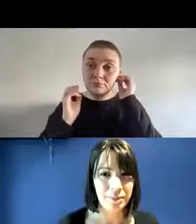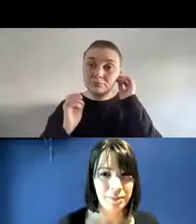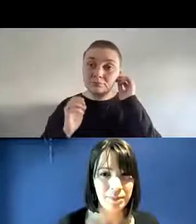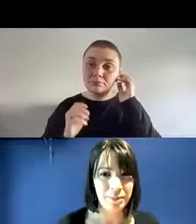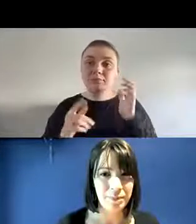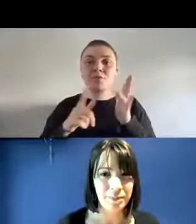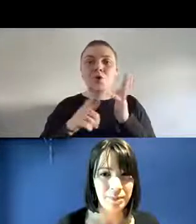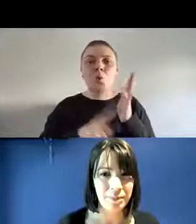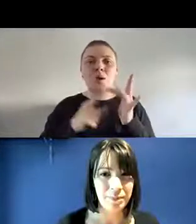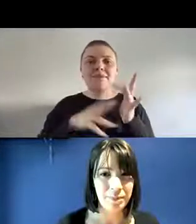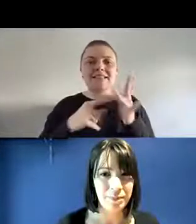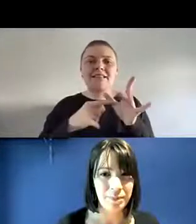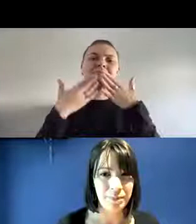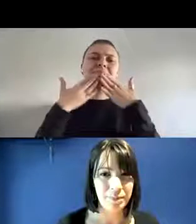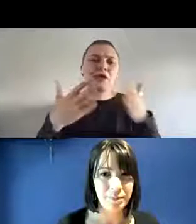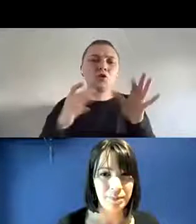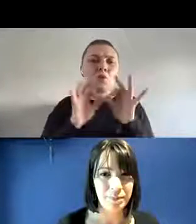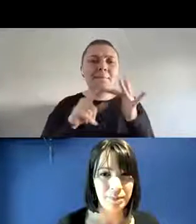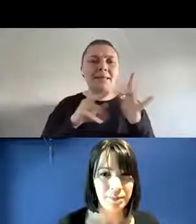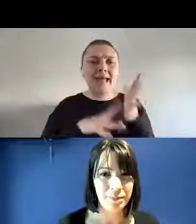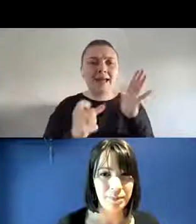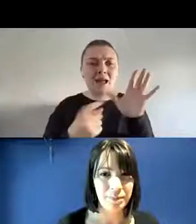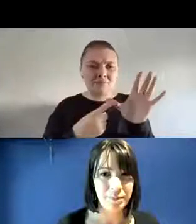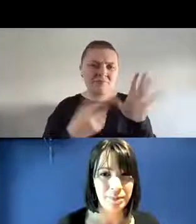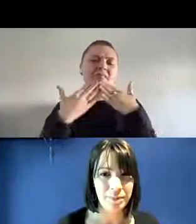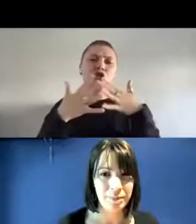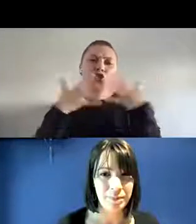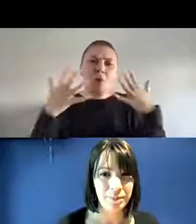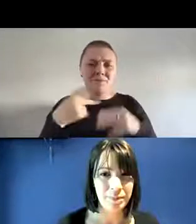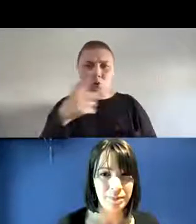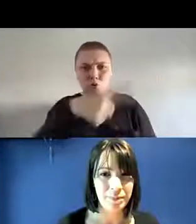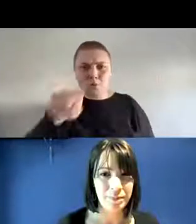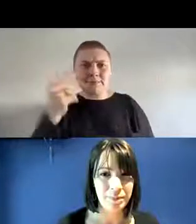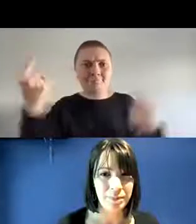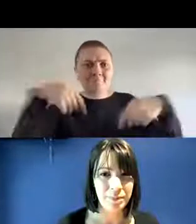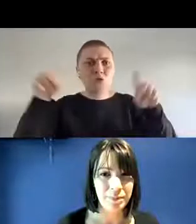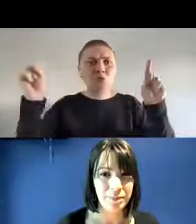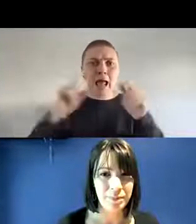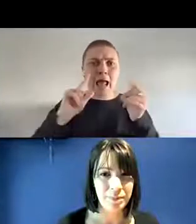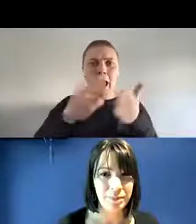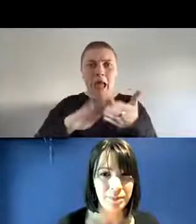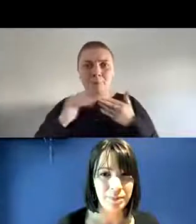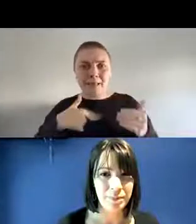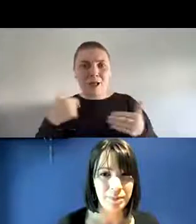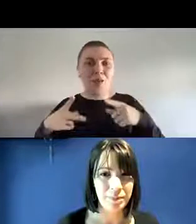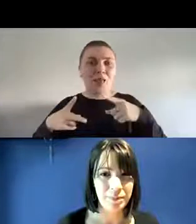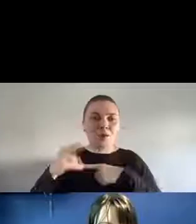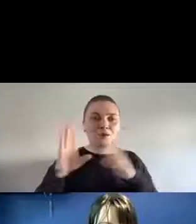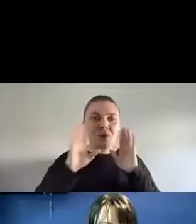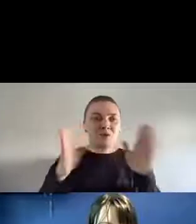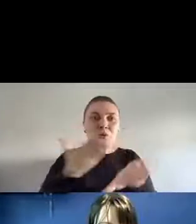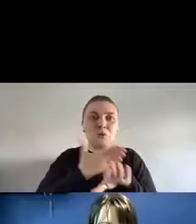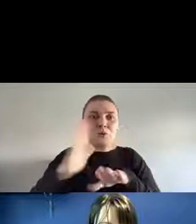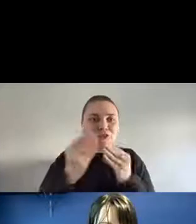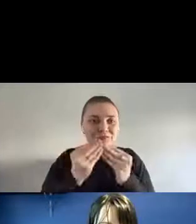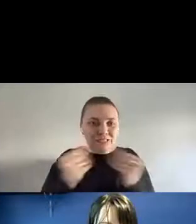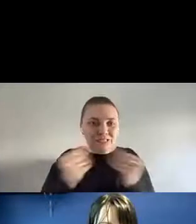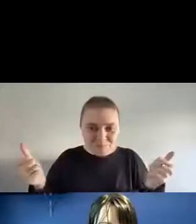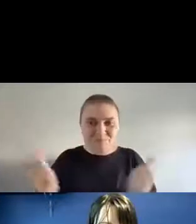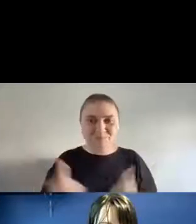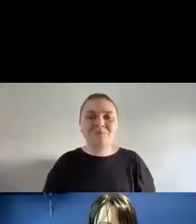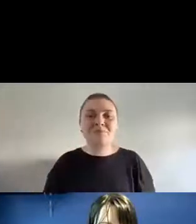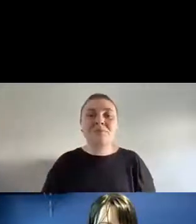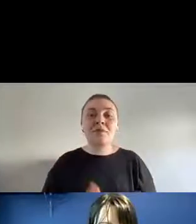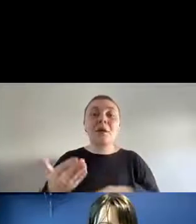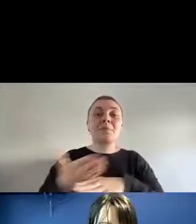Thank you, Bianca, and thank you so much everybody for being here today to help us launch our wonderful new resources. Before Tess and I